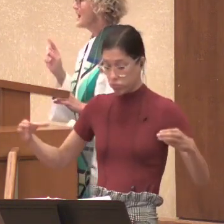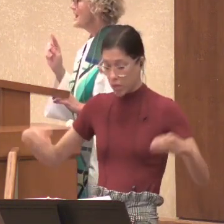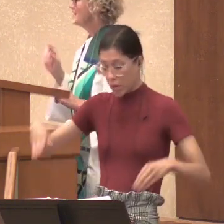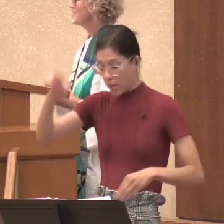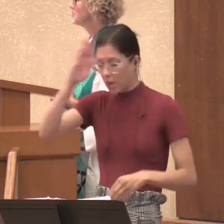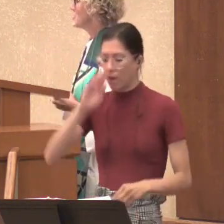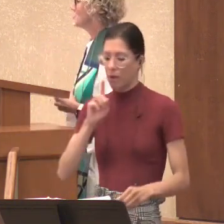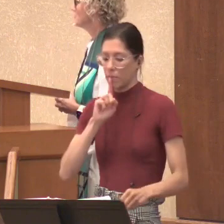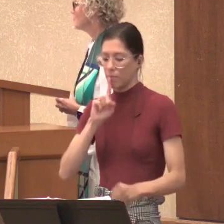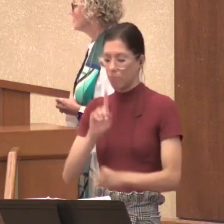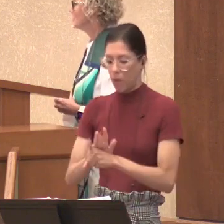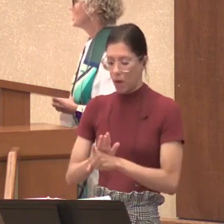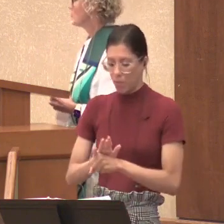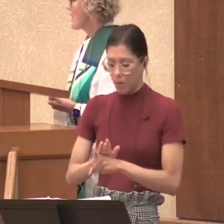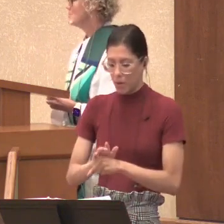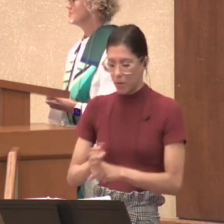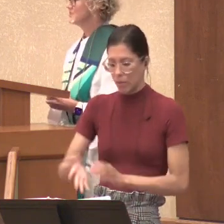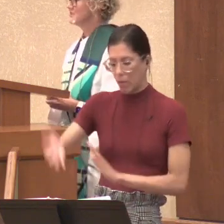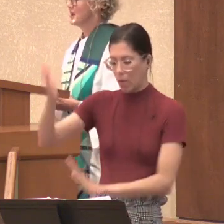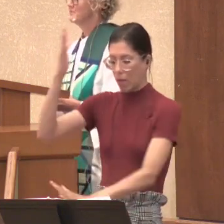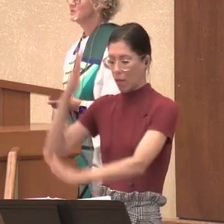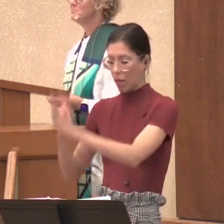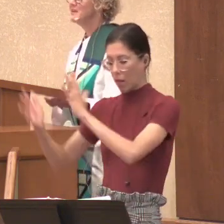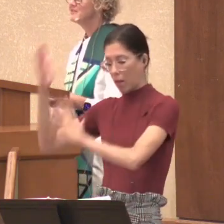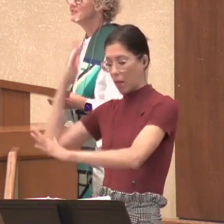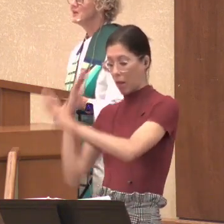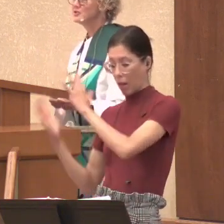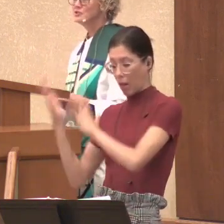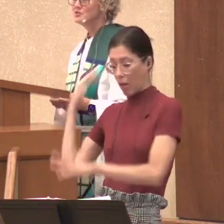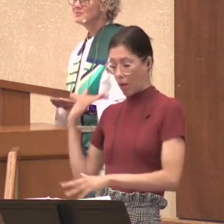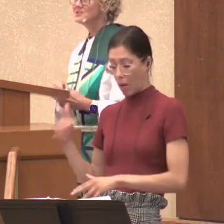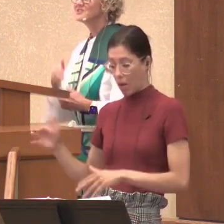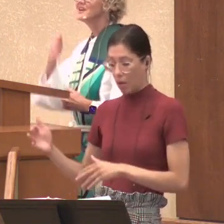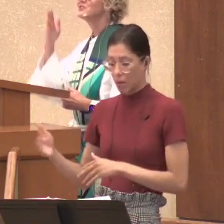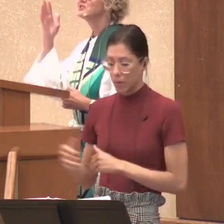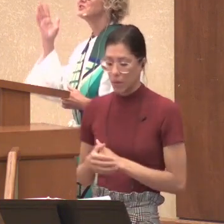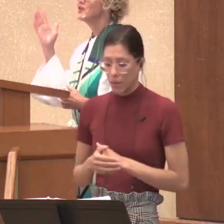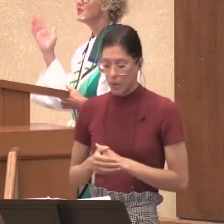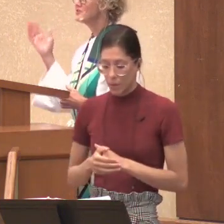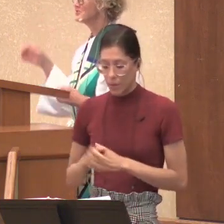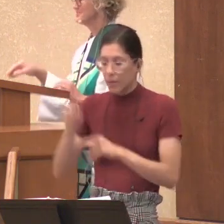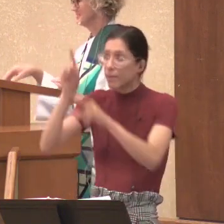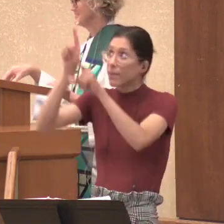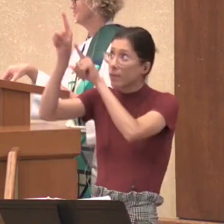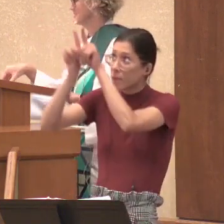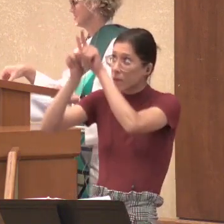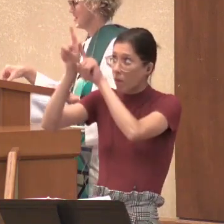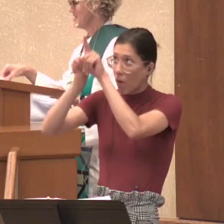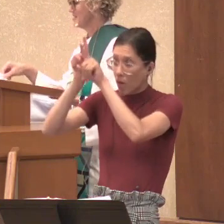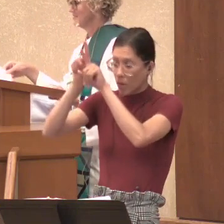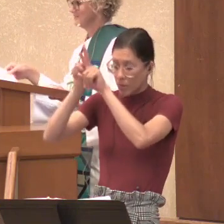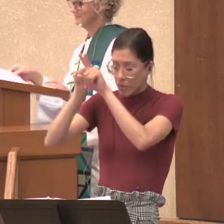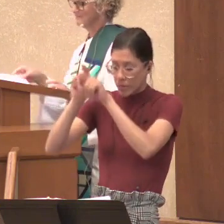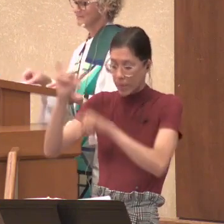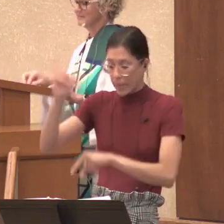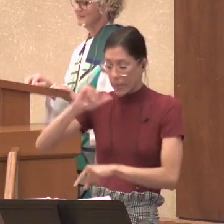see, God had started fulfilling a promise to them to make them as numerous as the stars in the